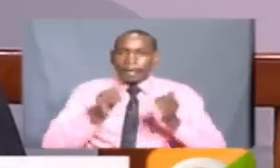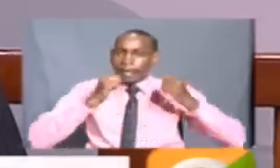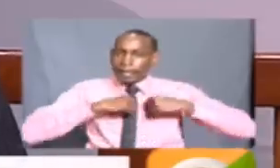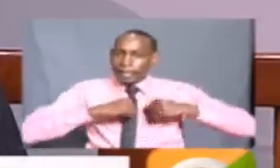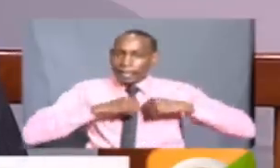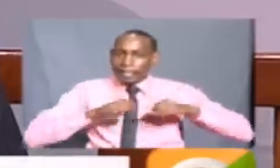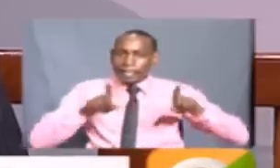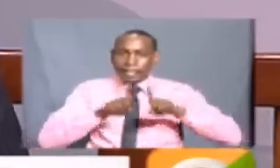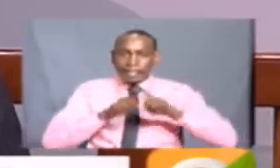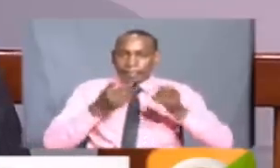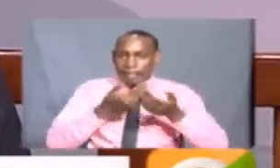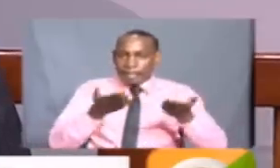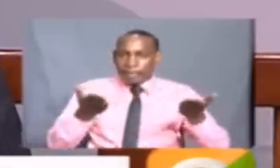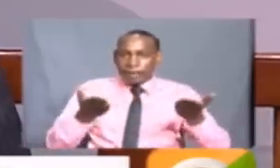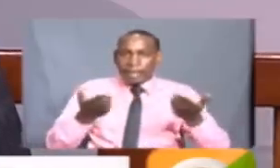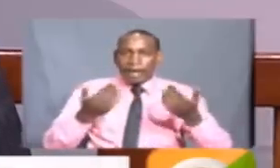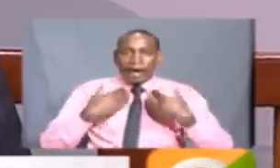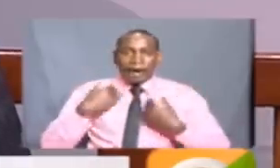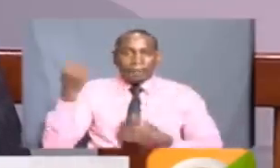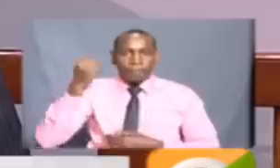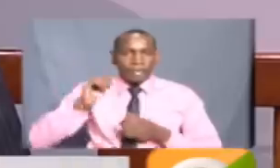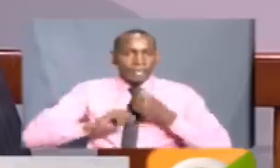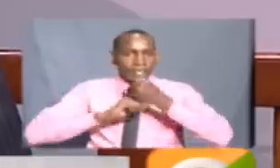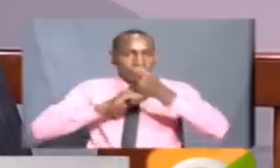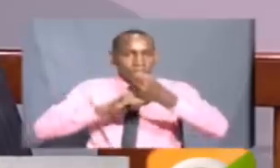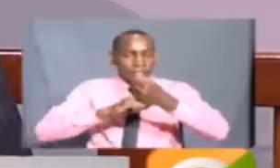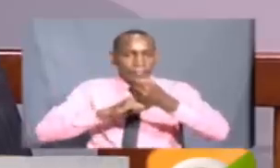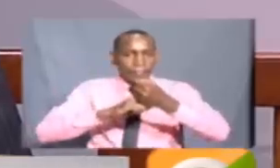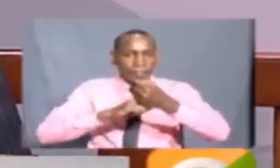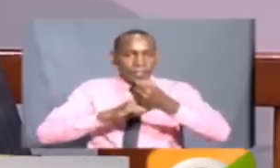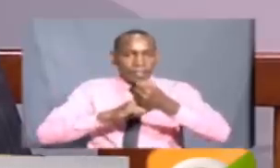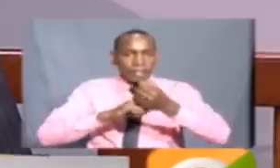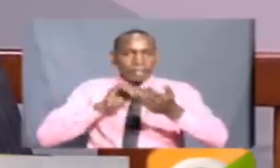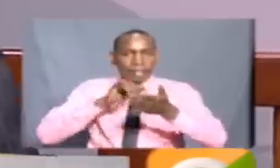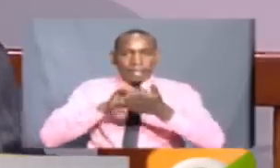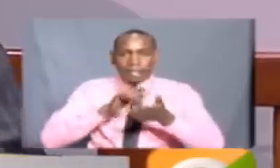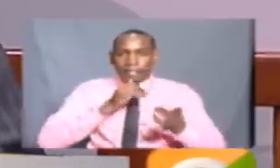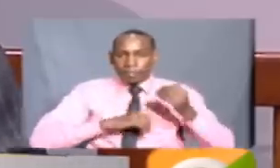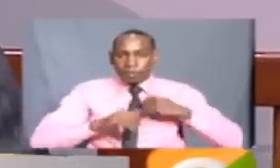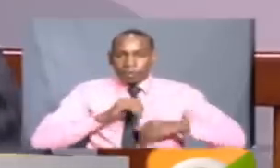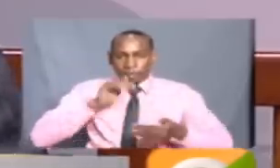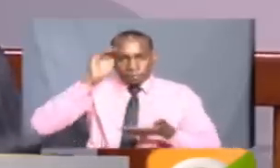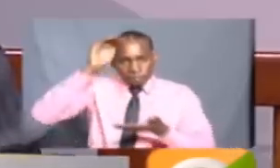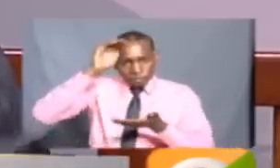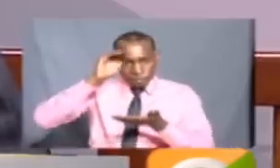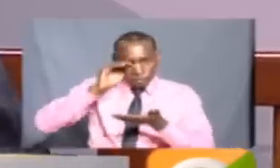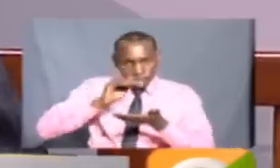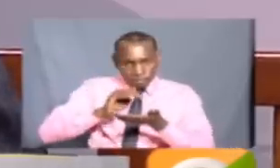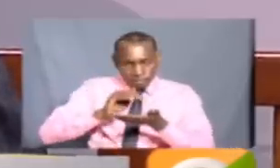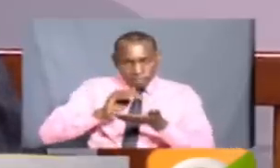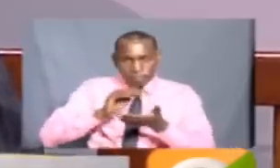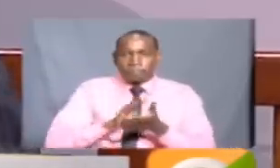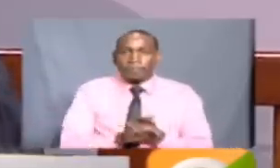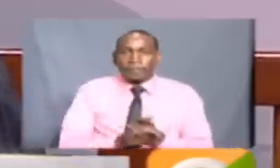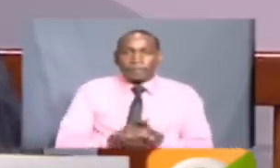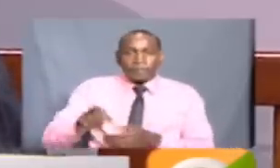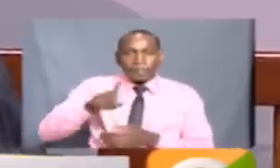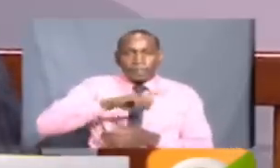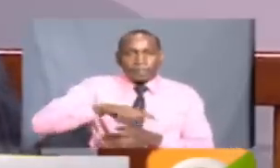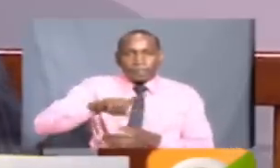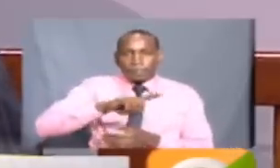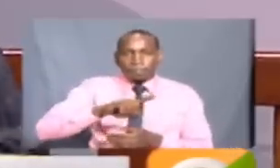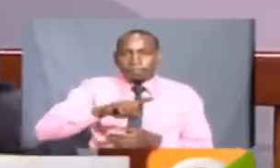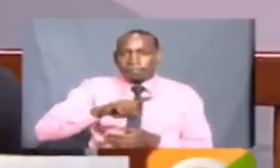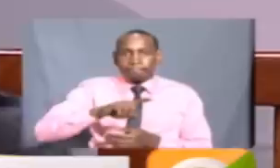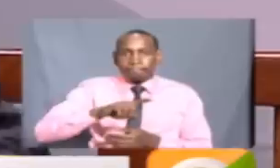more. Wherever there is political will, one sees that corruption reduces dramatically. And we need not go